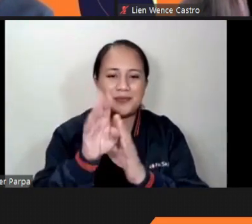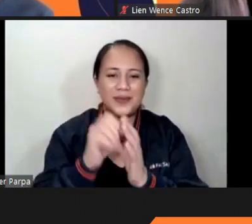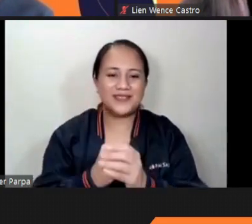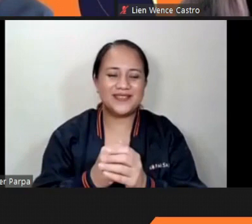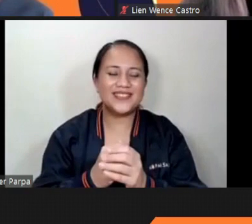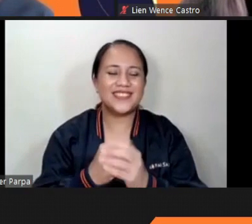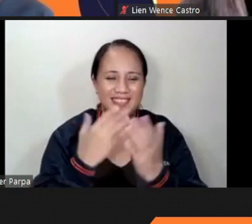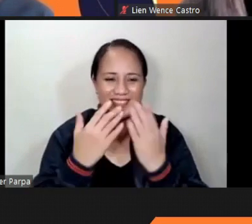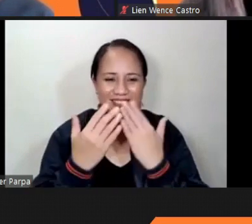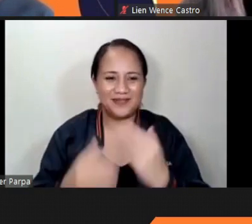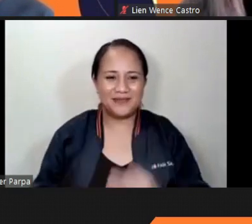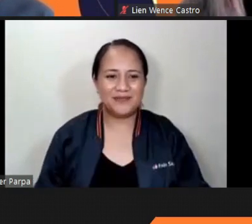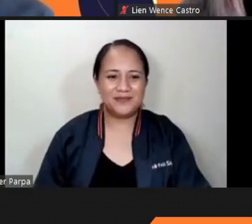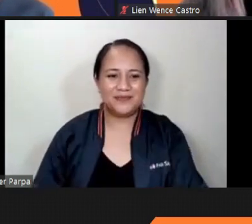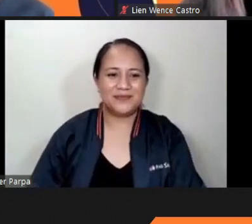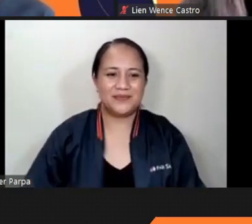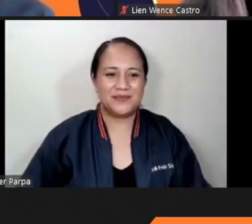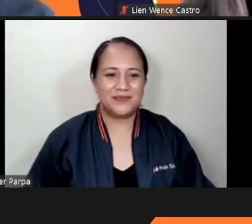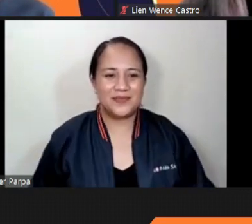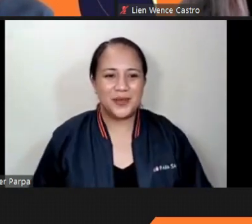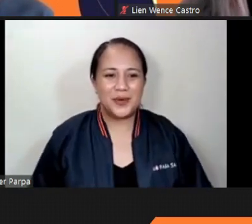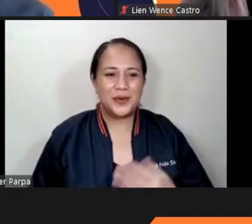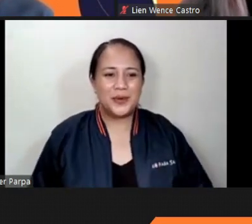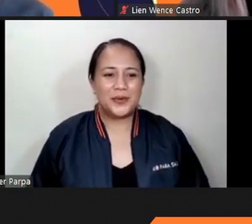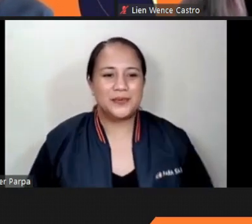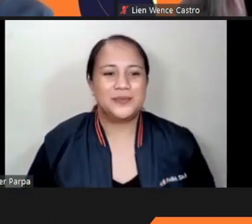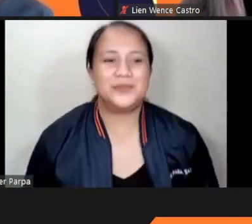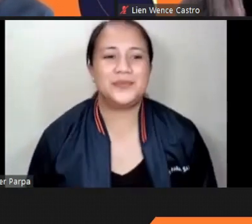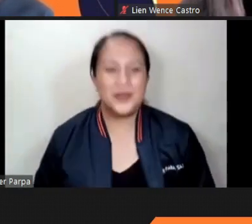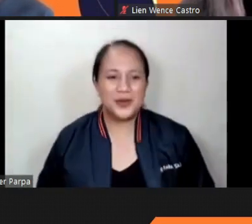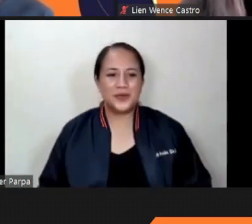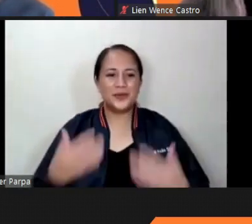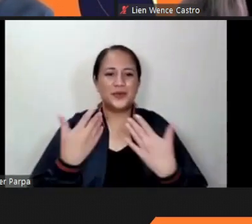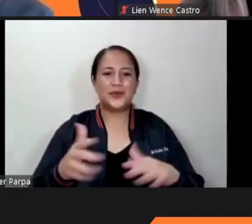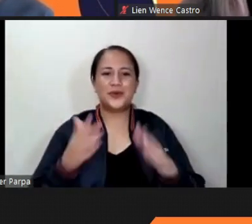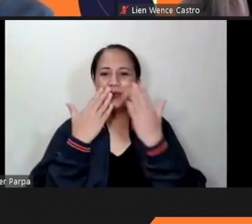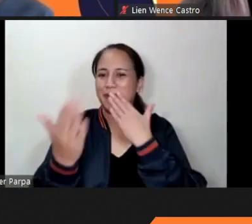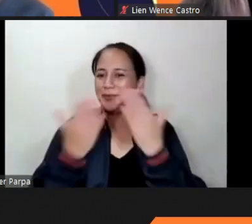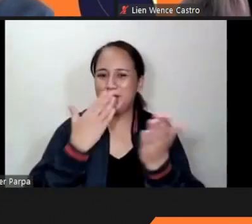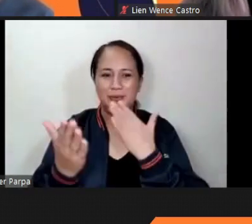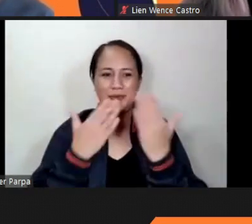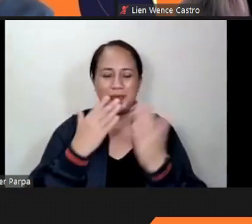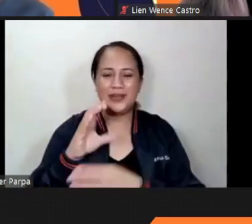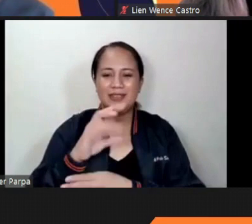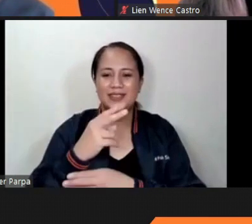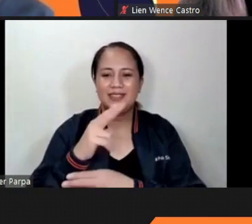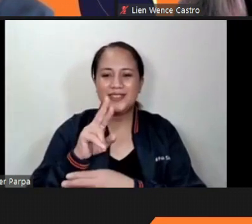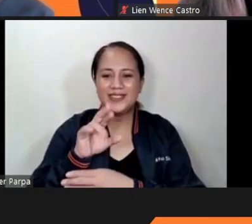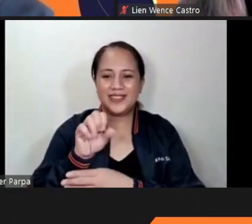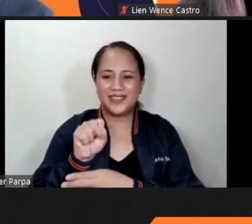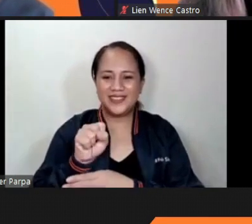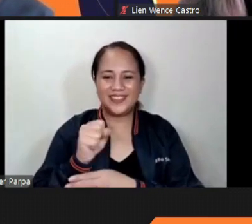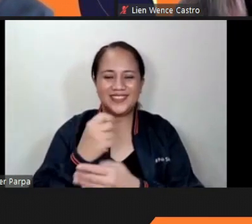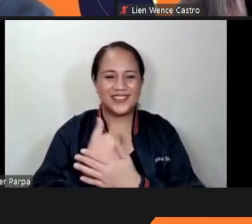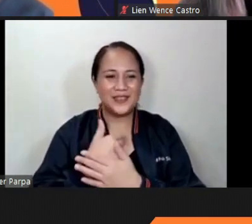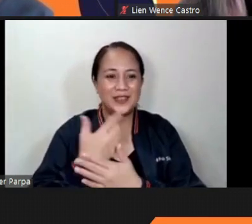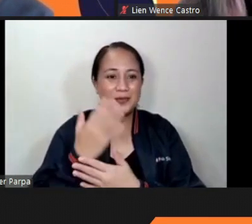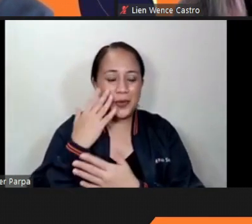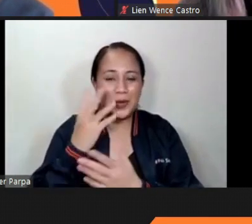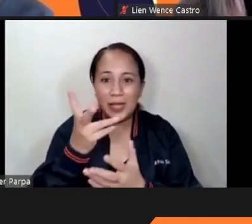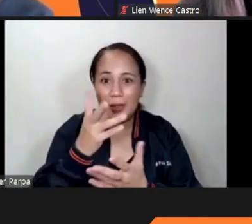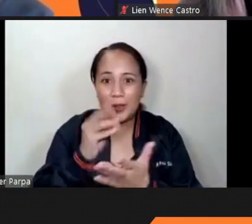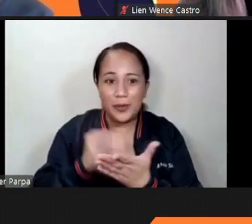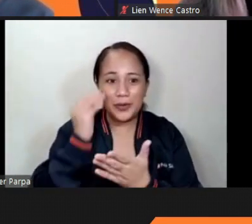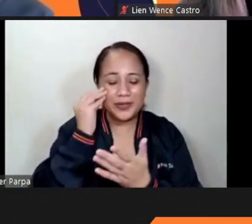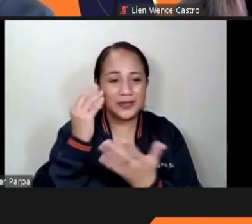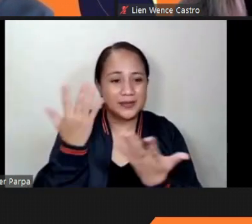po. Salamat. Thank you so much, Charisse and Wenz. You know what I got from that